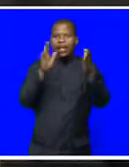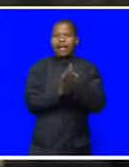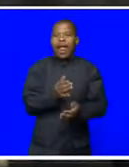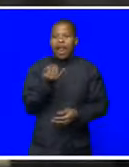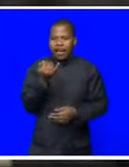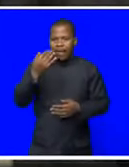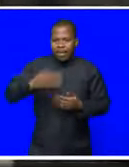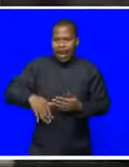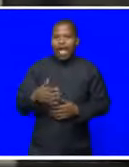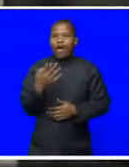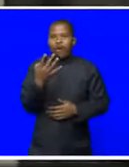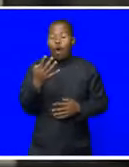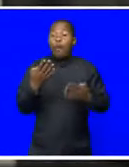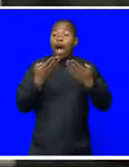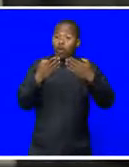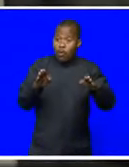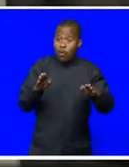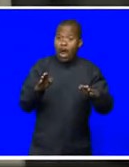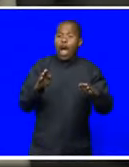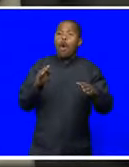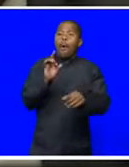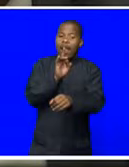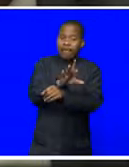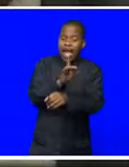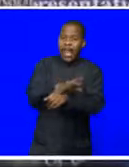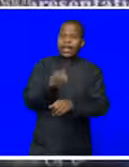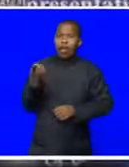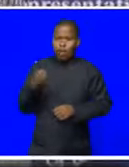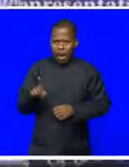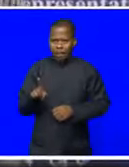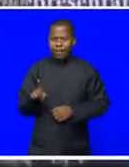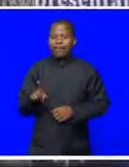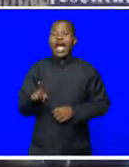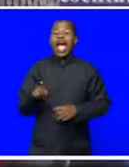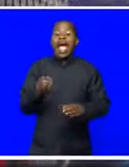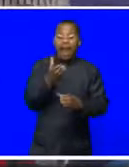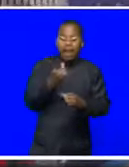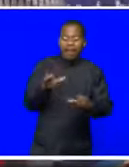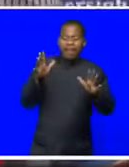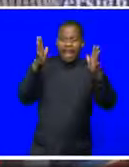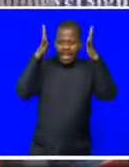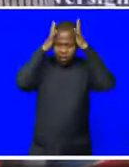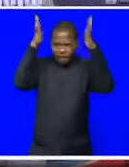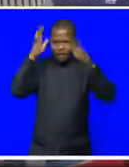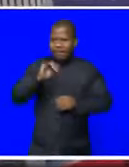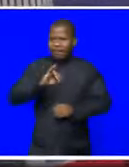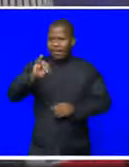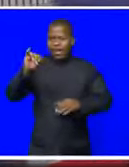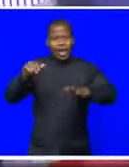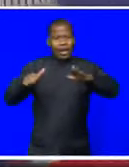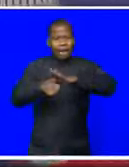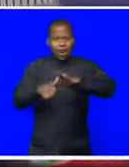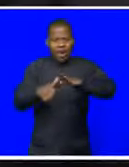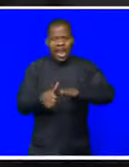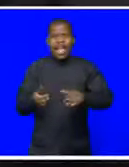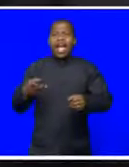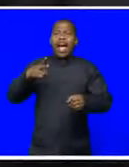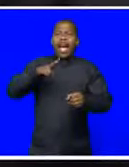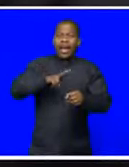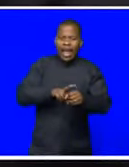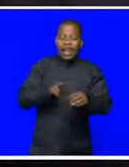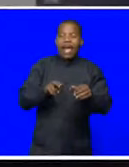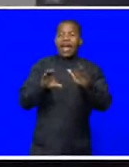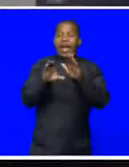Parliament, where he encouraged Parliament to continue placing the Kingdom of Eswatini in the forefront with executing their